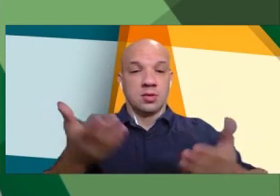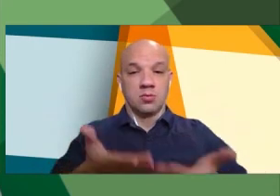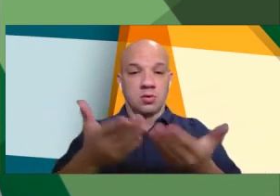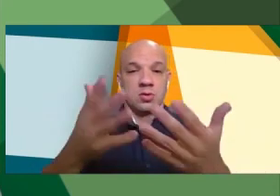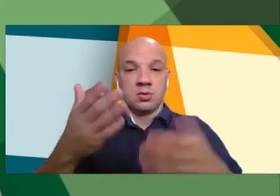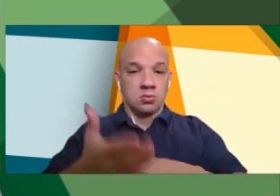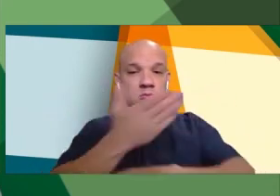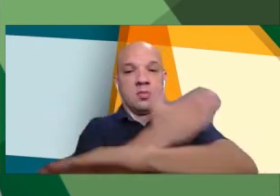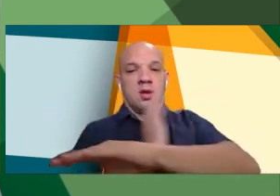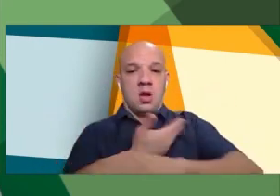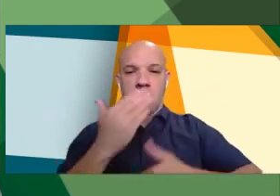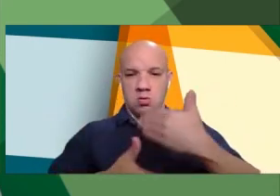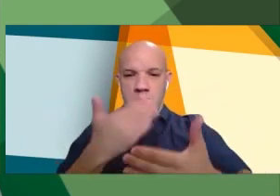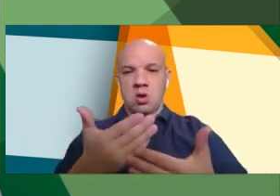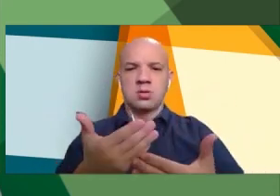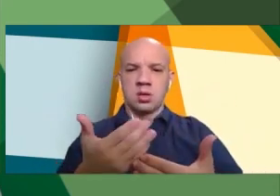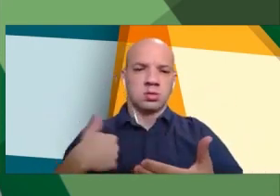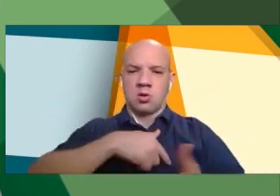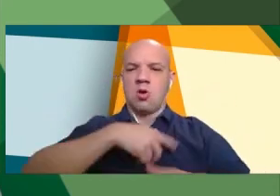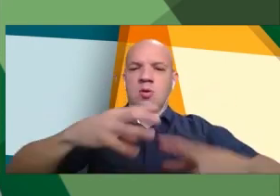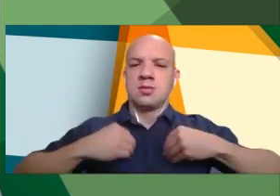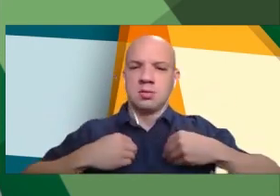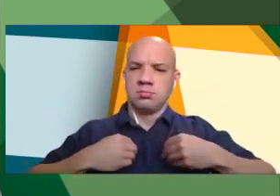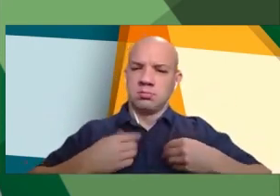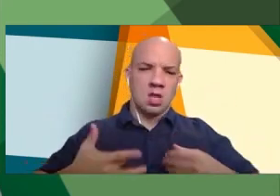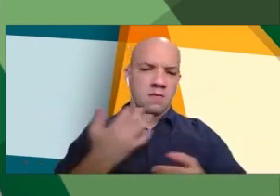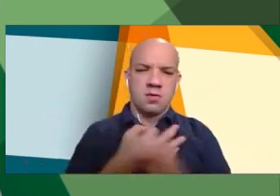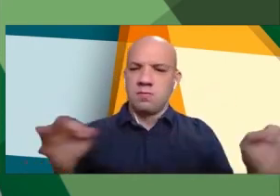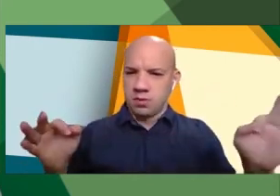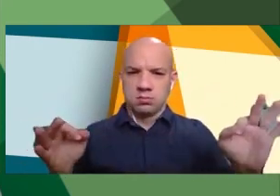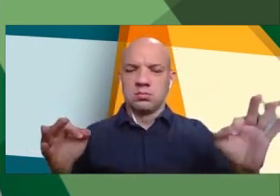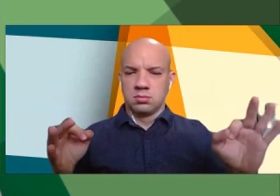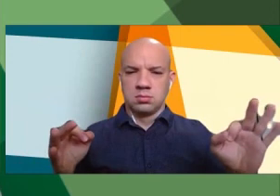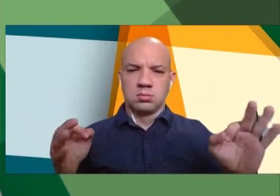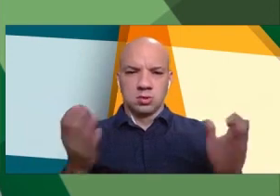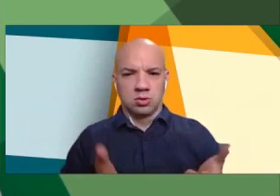free on submitting any recommendation regarding the